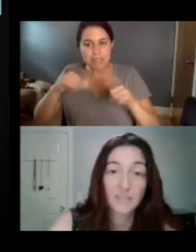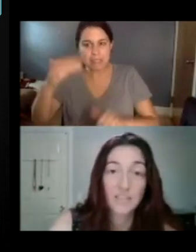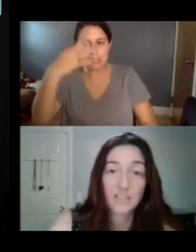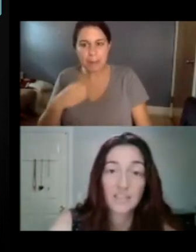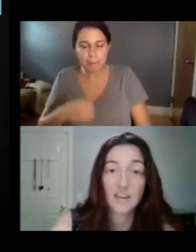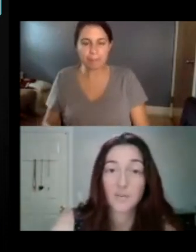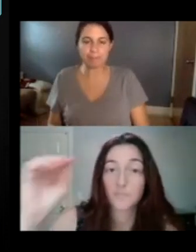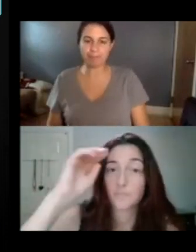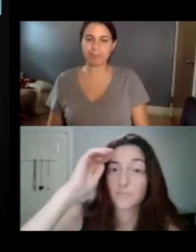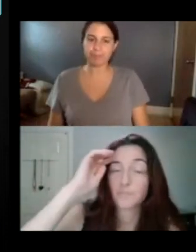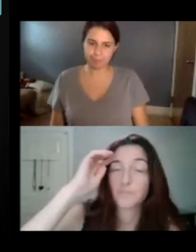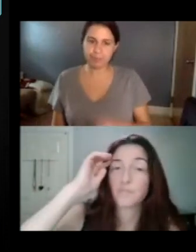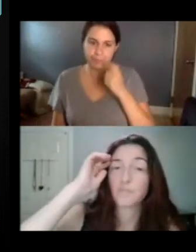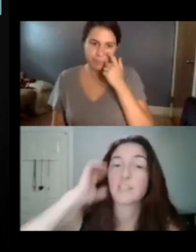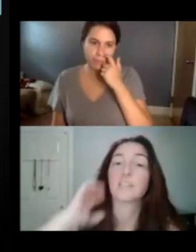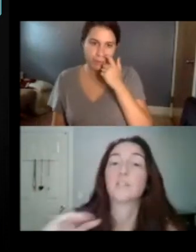So I've since